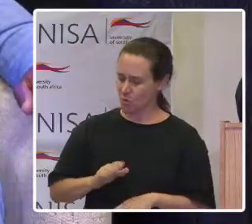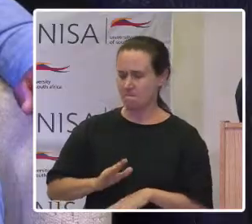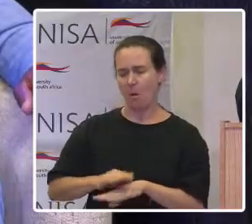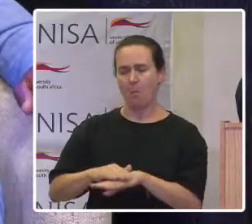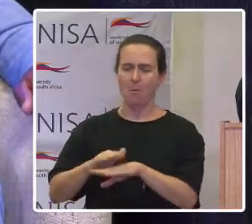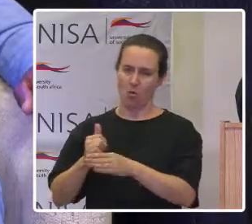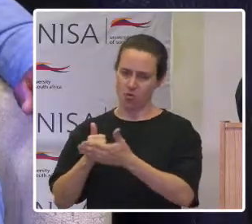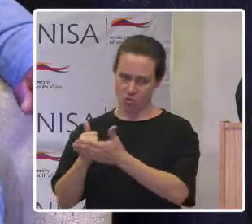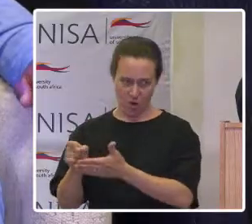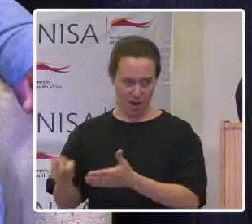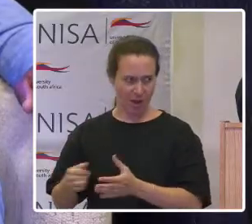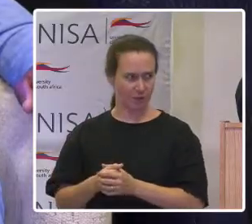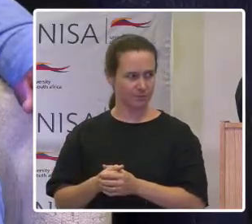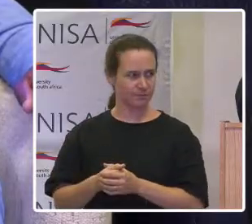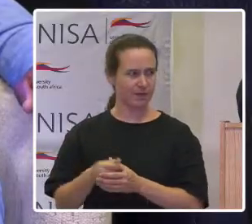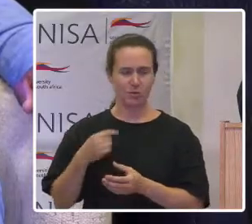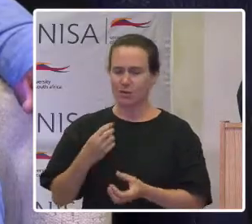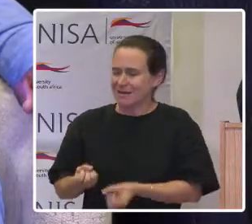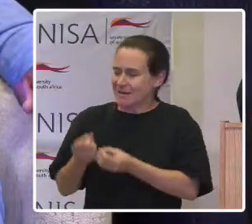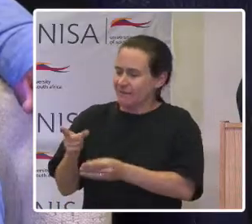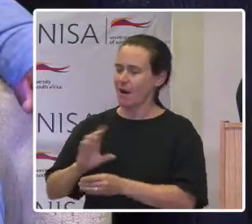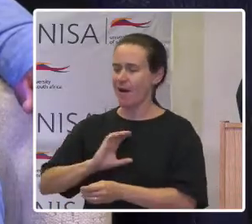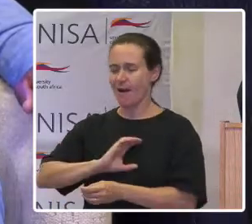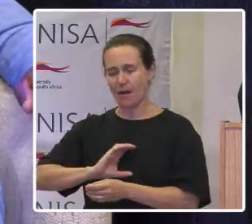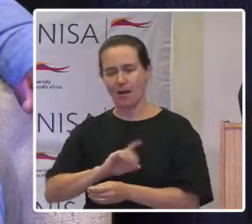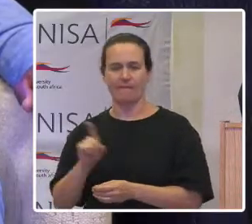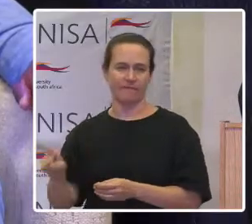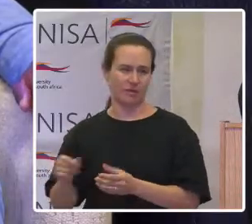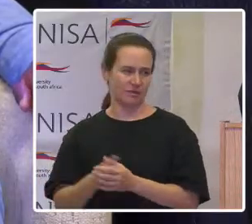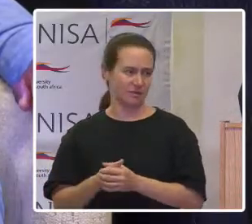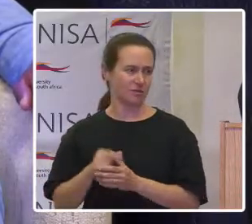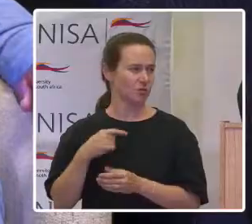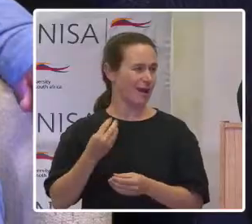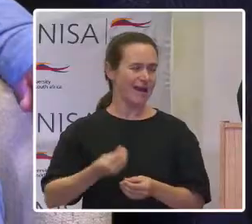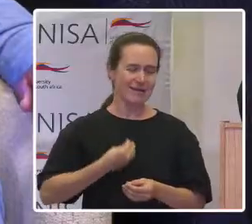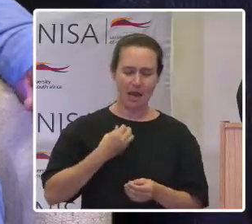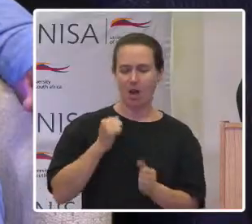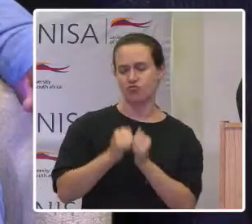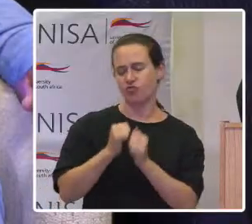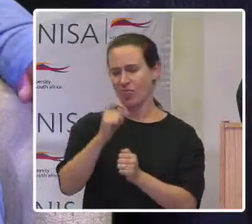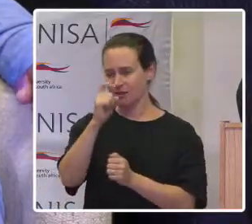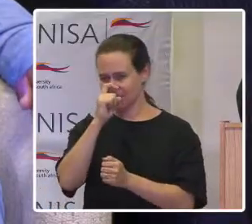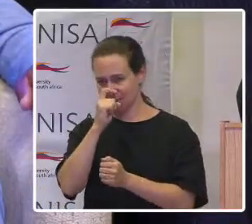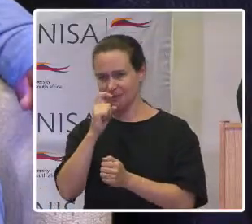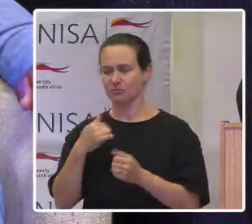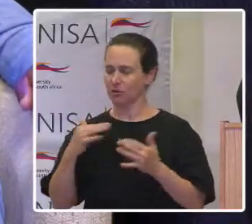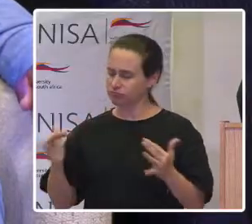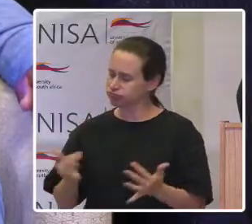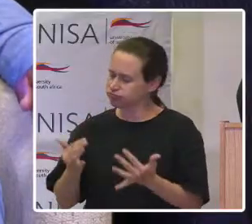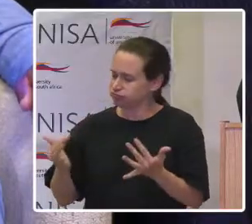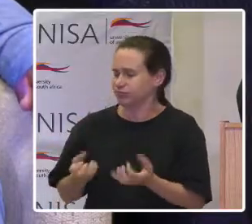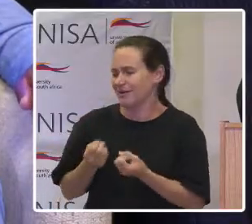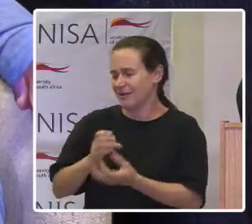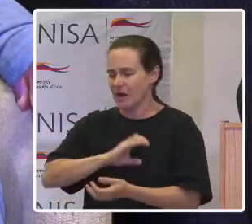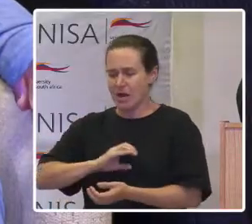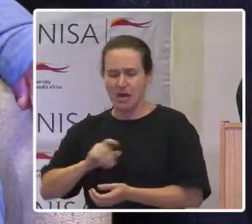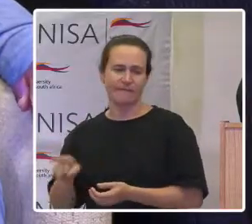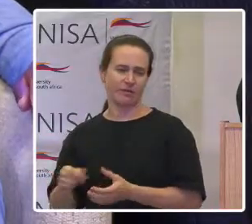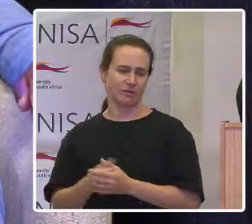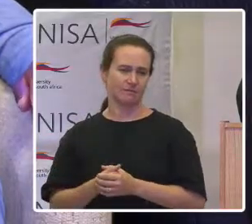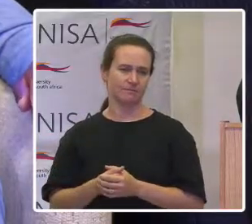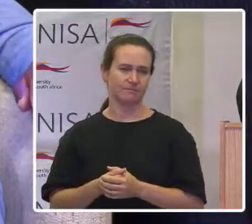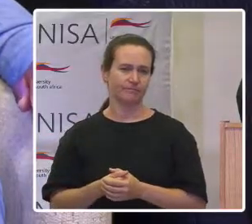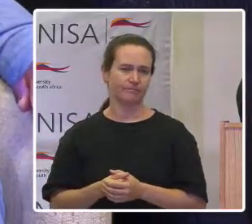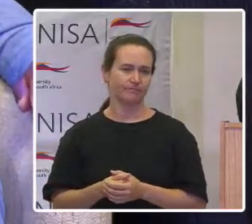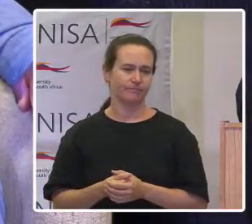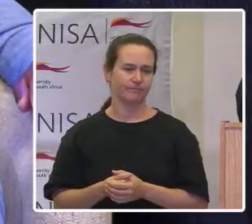that and bring some comfort to our young brothers and sisters there who want to make it, and